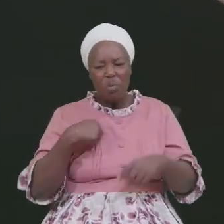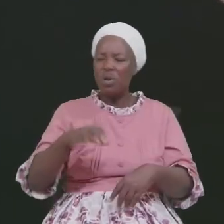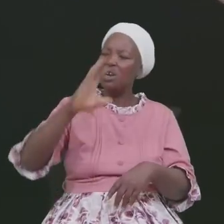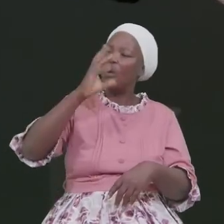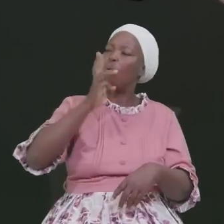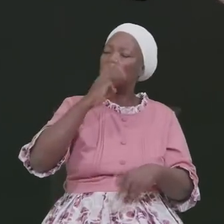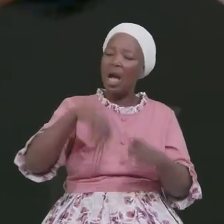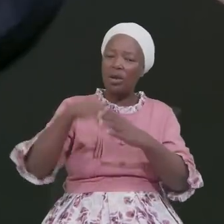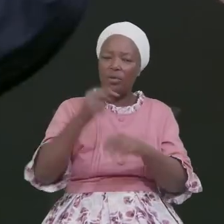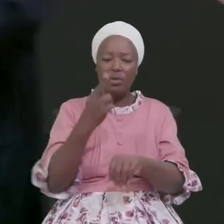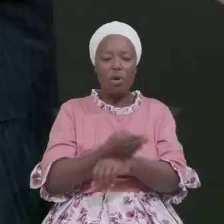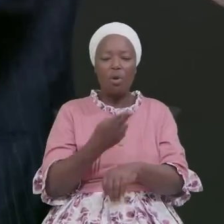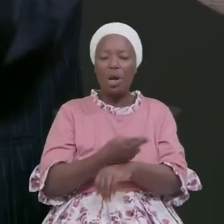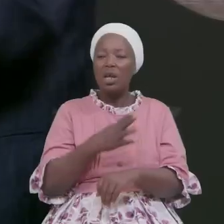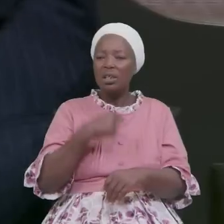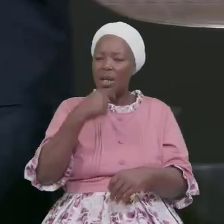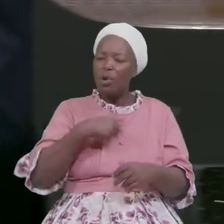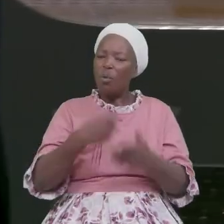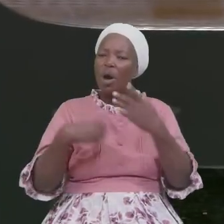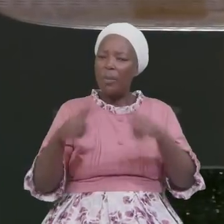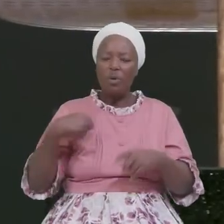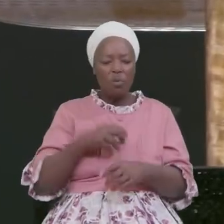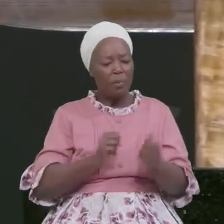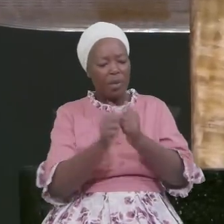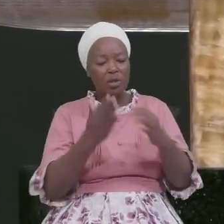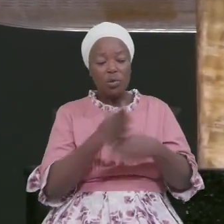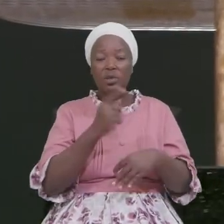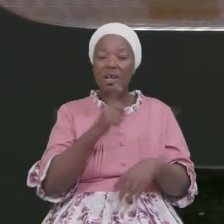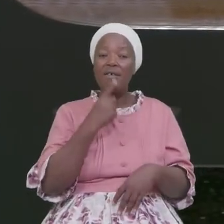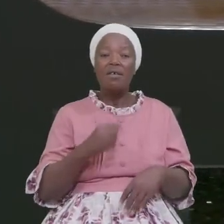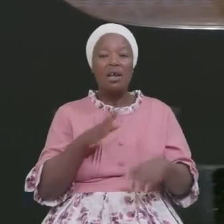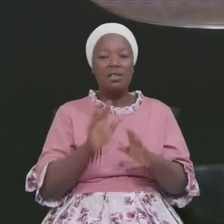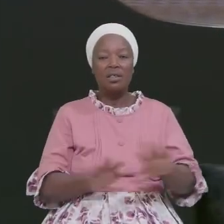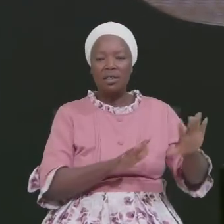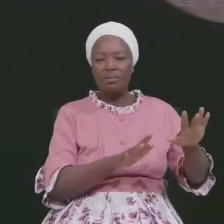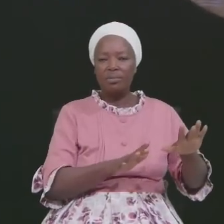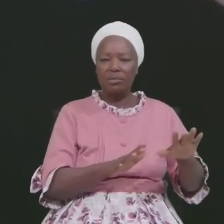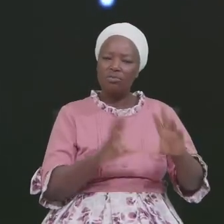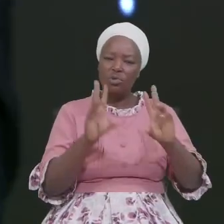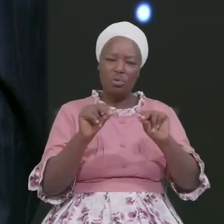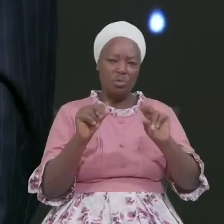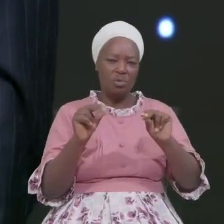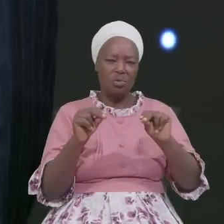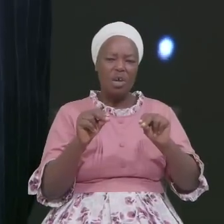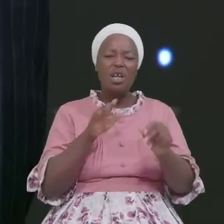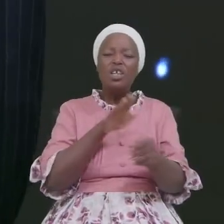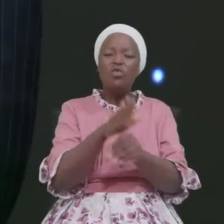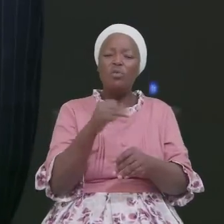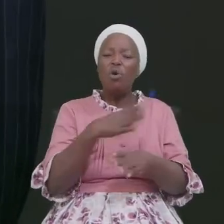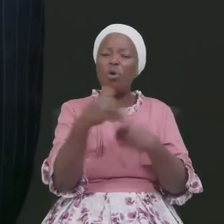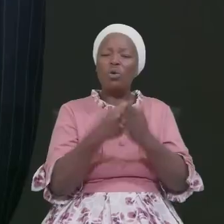rock. Tell me what happened. We passed through the Red Sea. Enough of